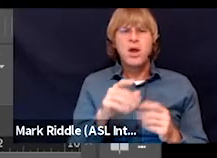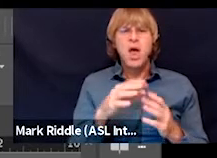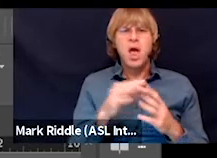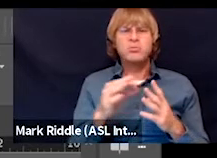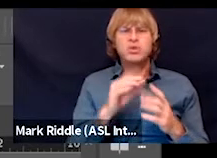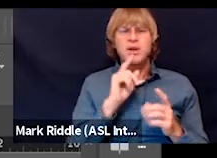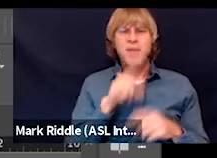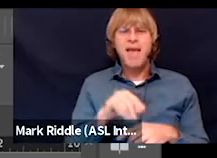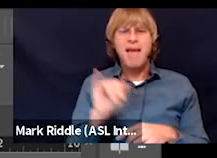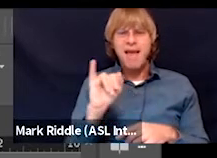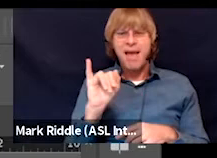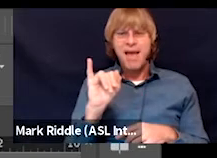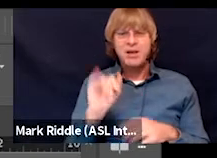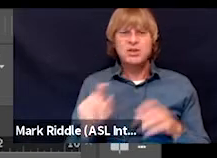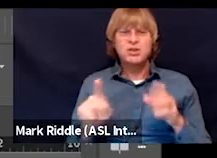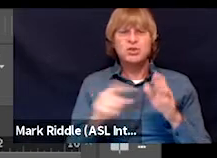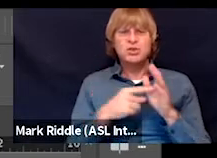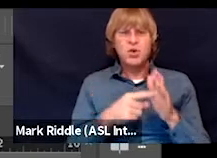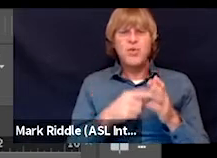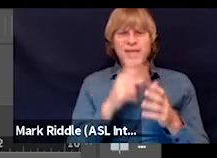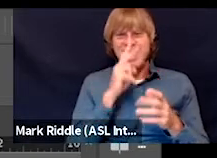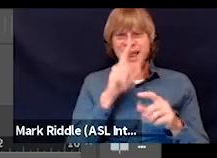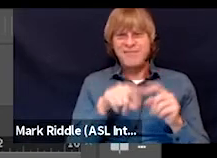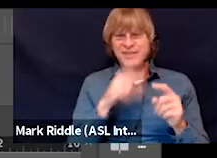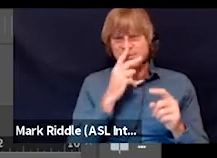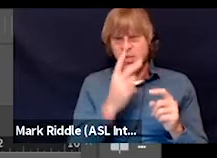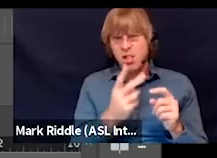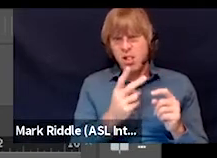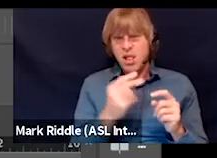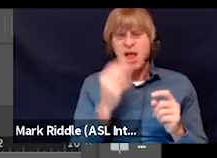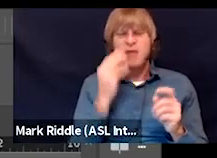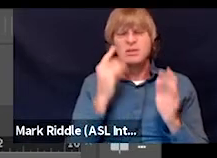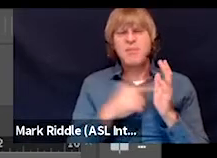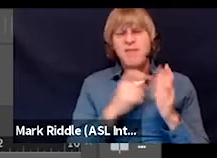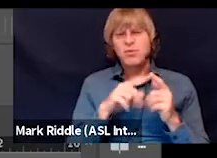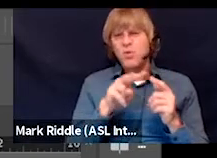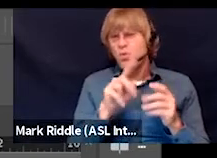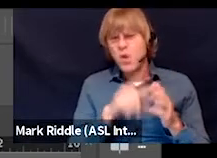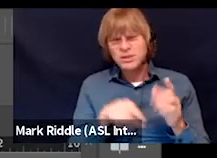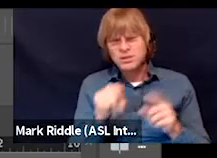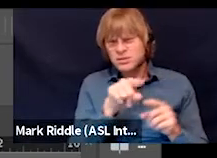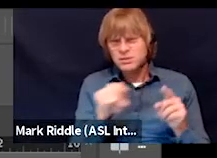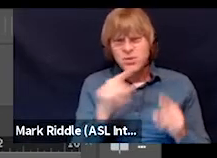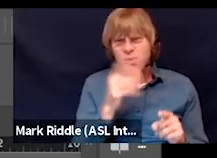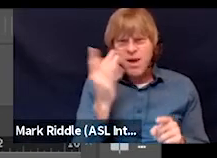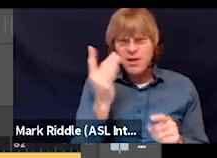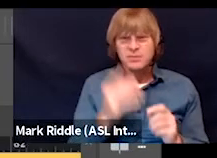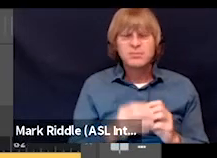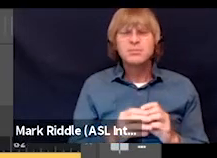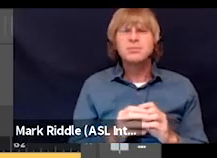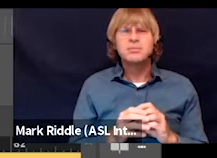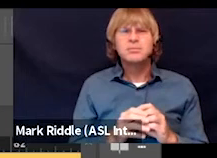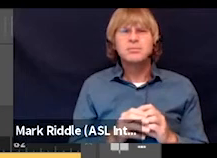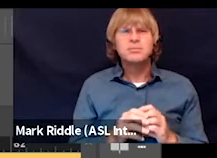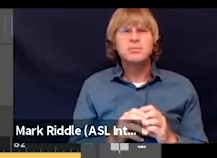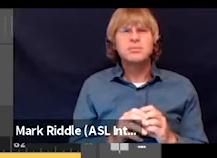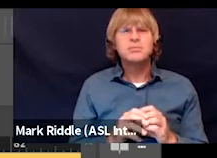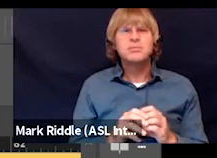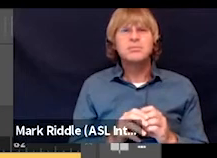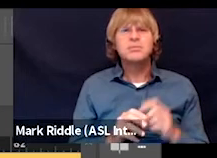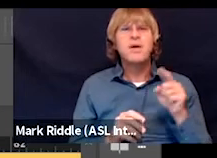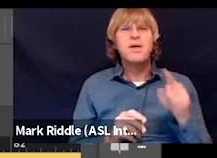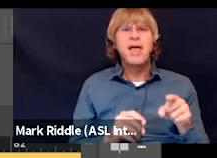Command I is showing my invisibles, which sometimes I need to do to find out what's going on here. And that's